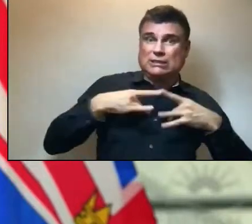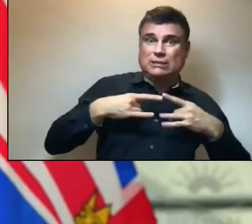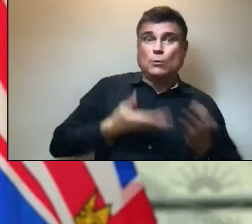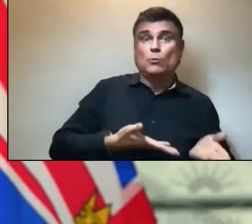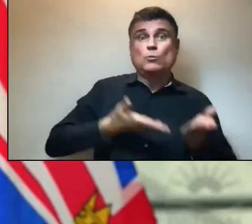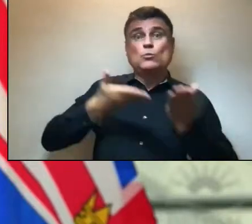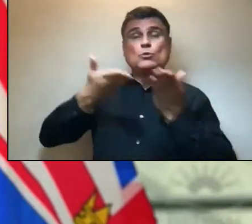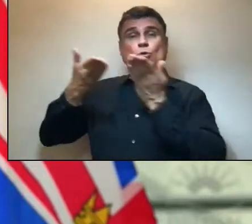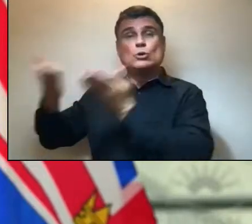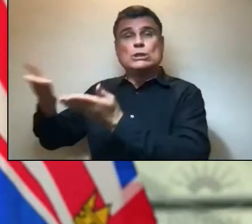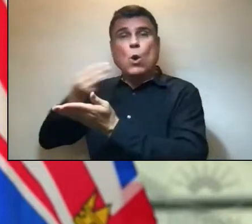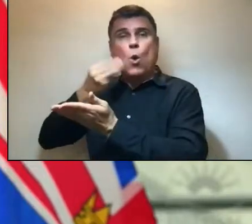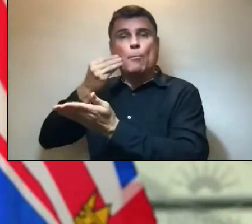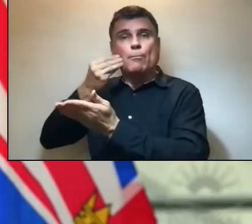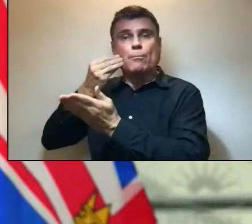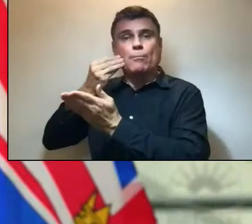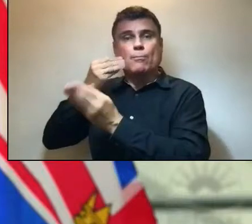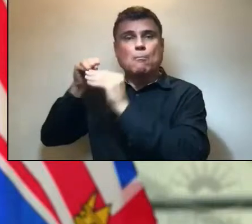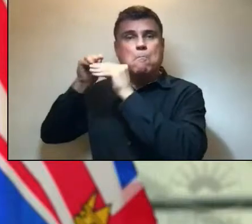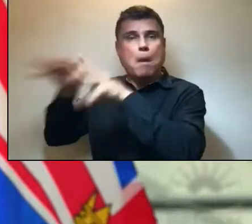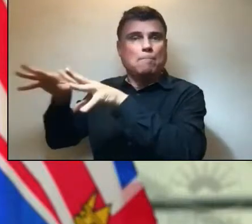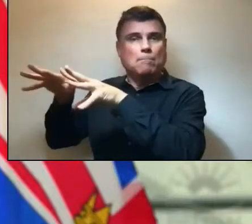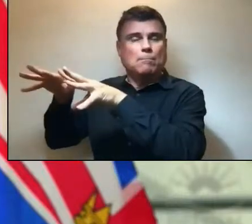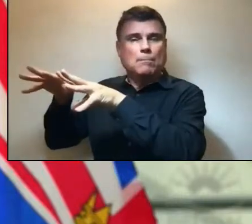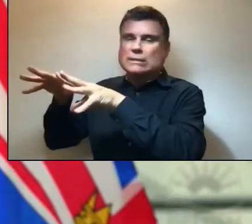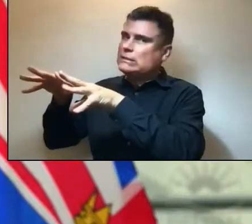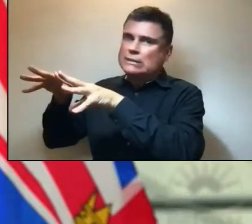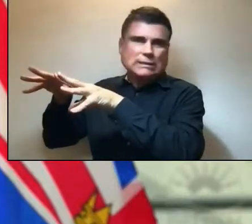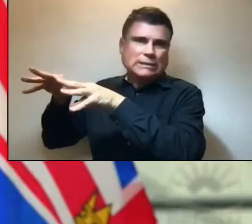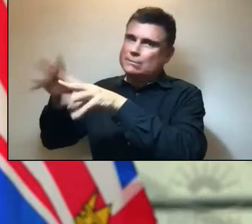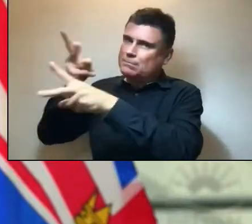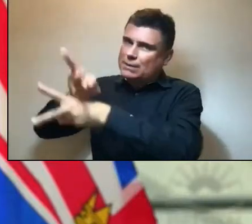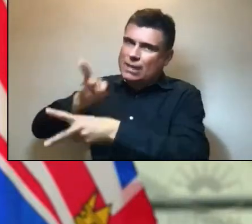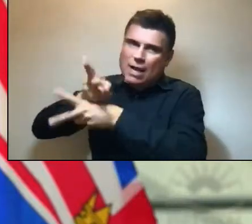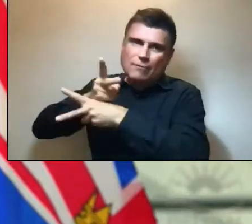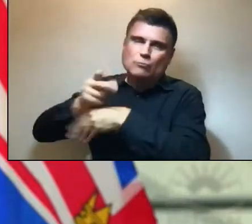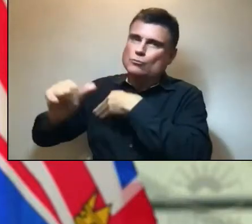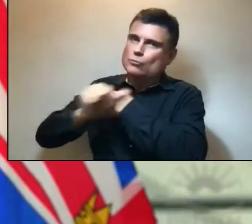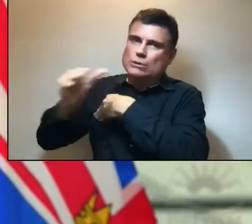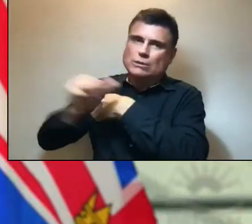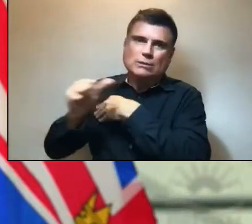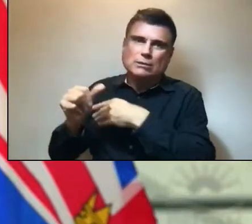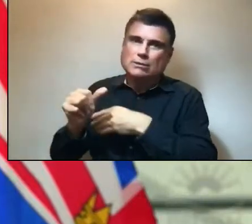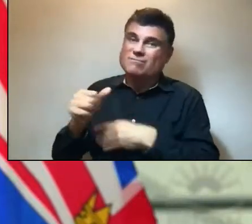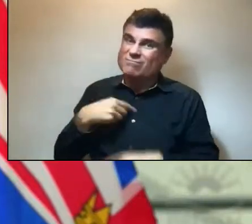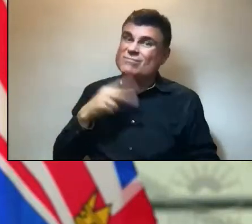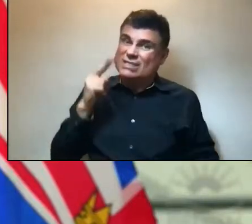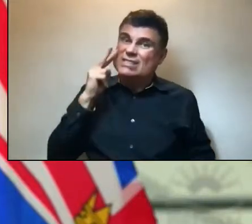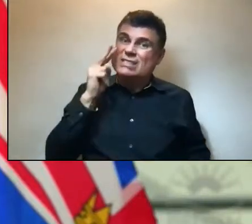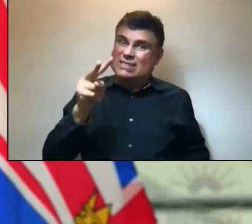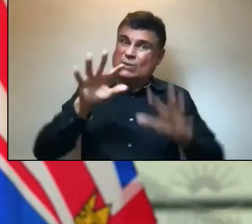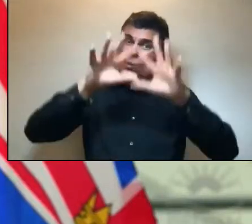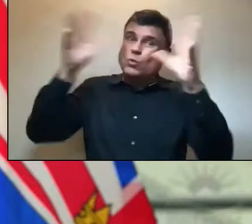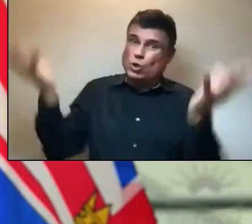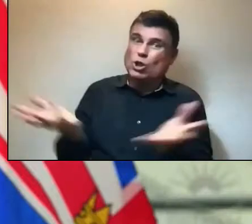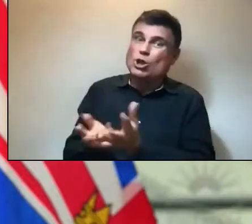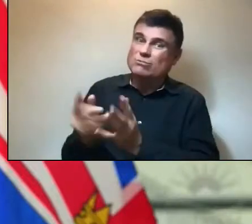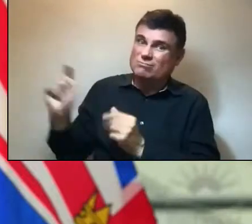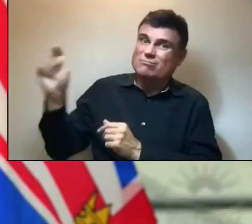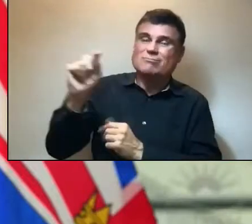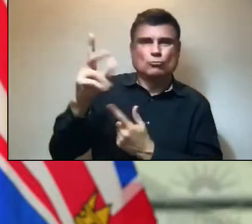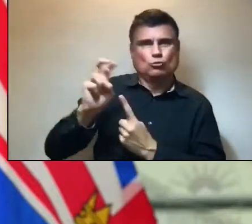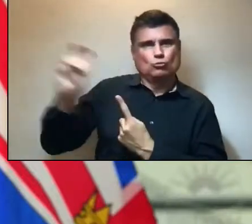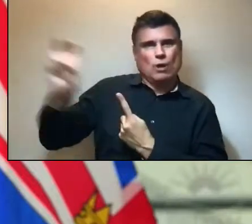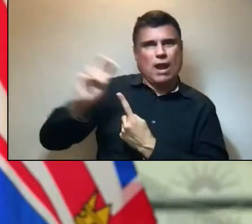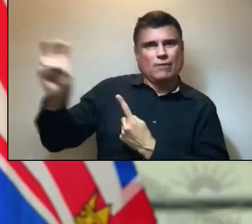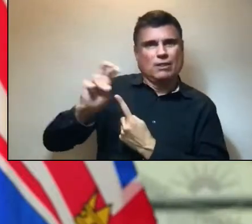the globe, we are seeing this surges in cases of COVID-19, some of it driven by Omicron, much